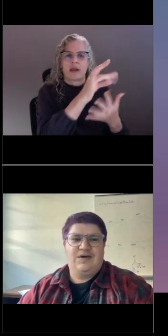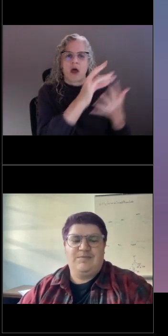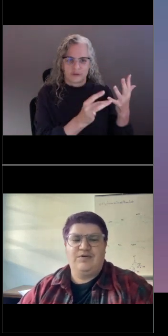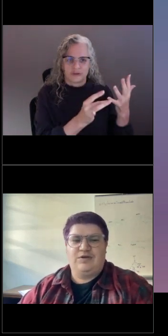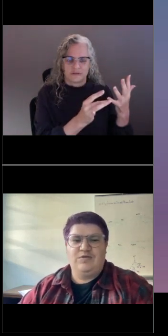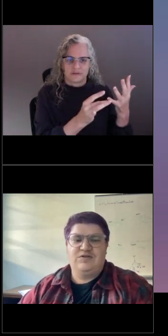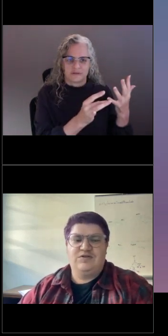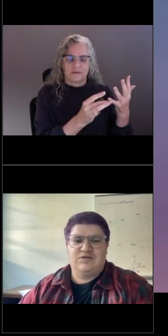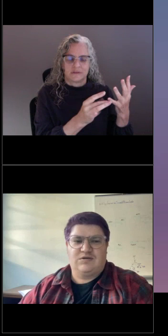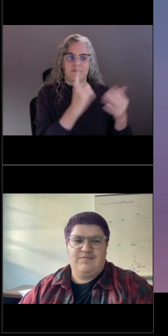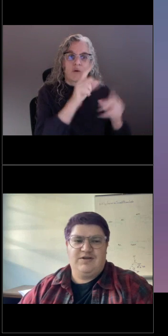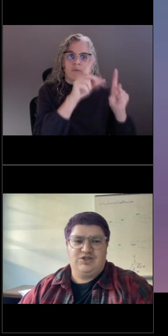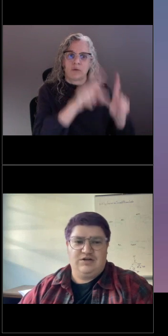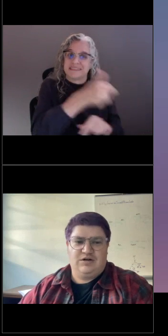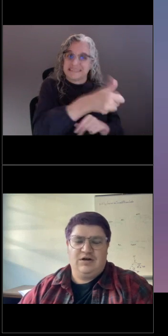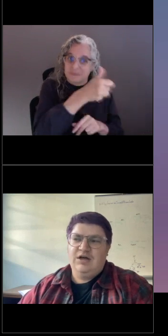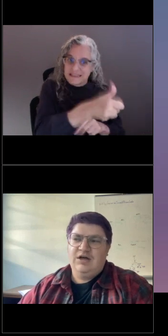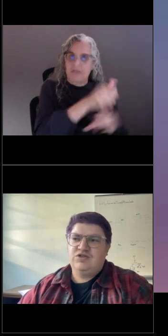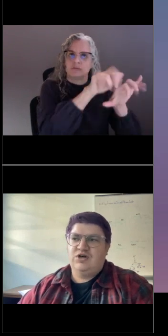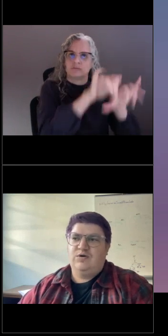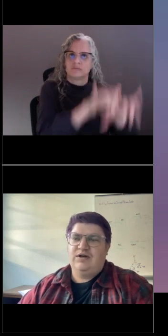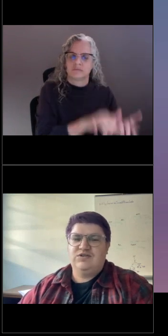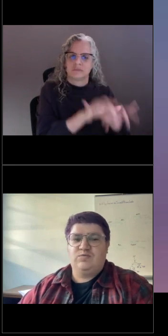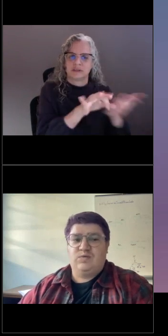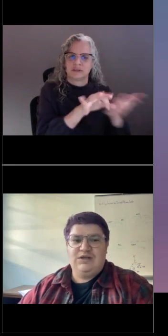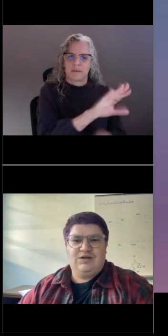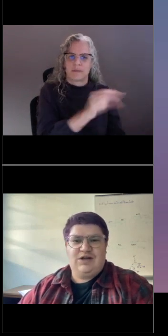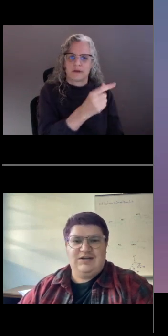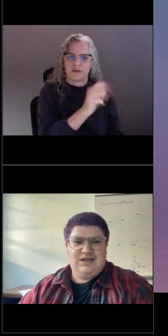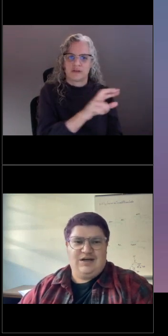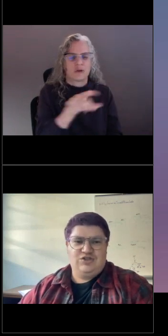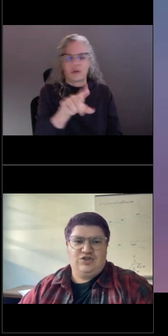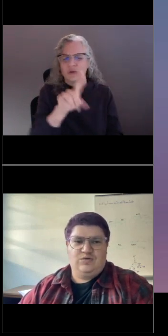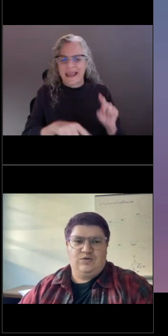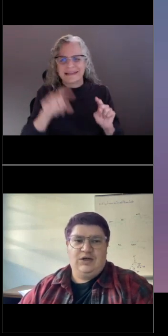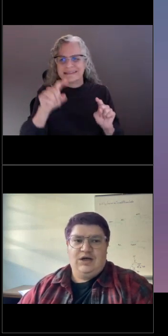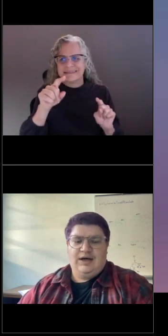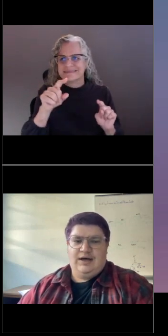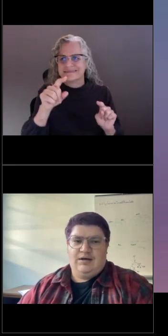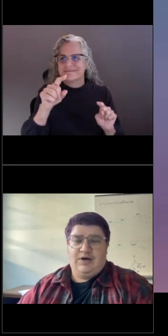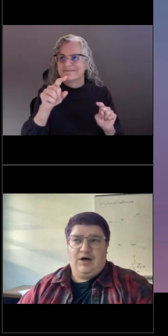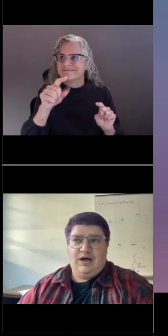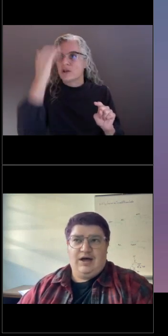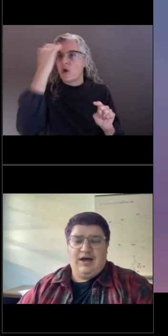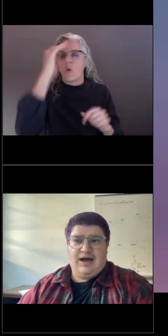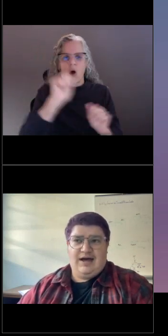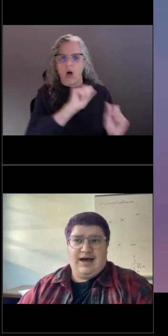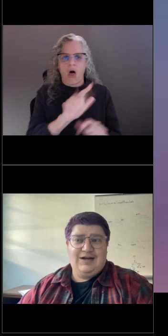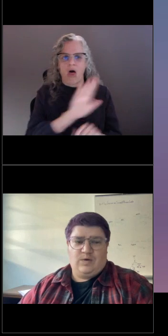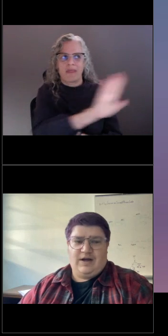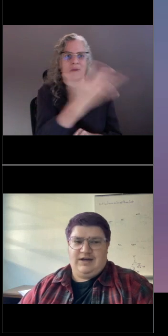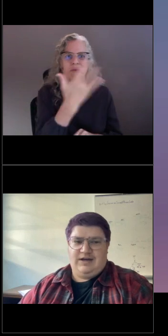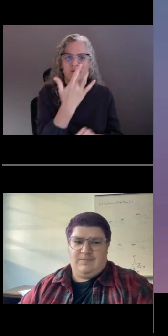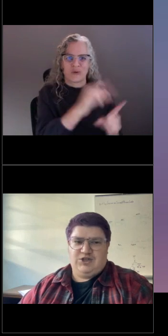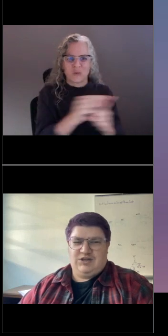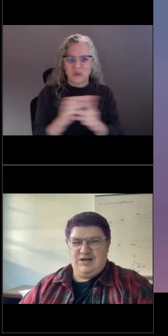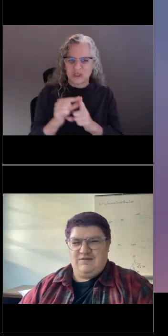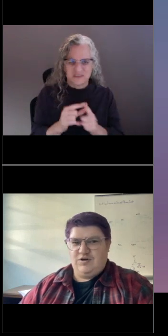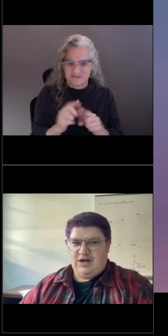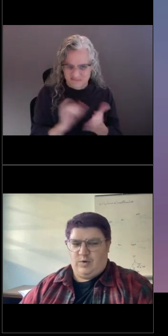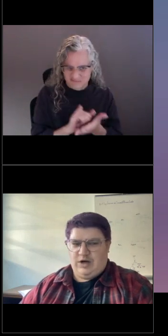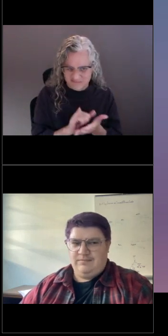terms that people use to describe their gender. So it's a really good idea to add a write-in